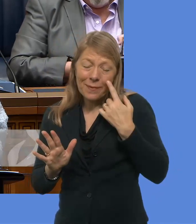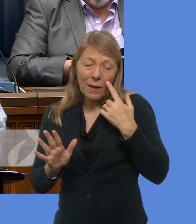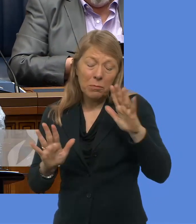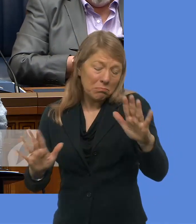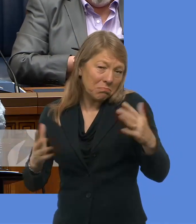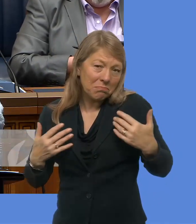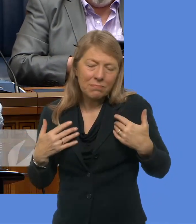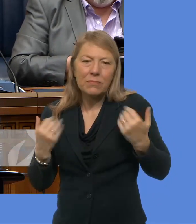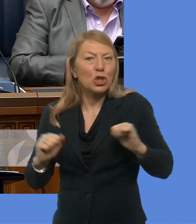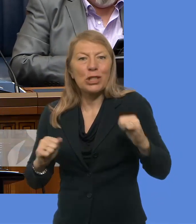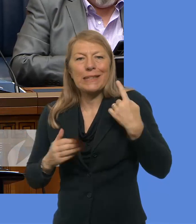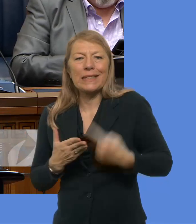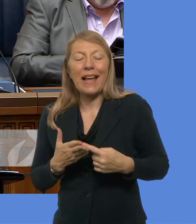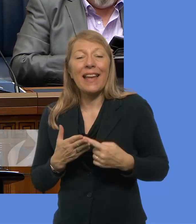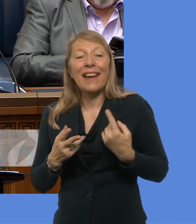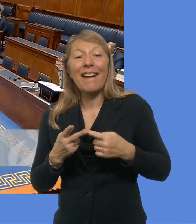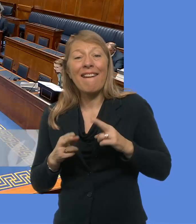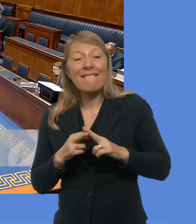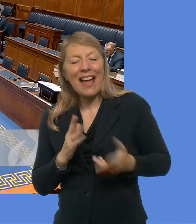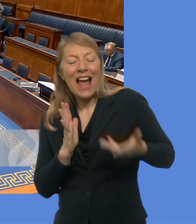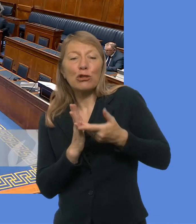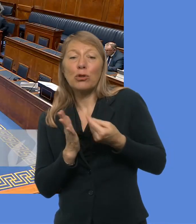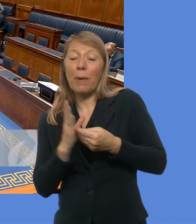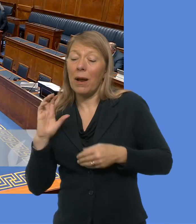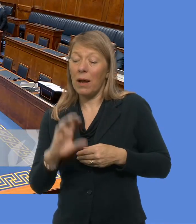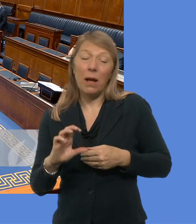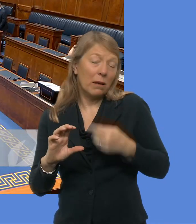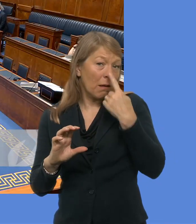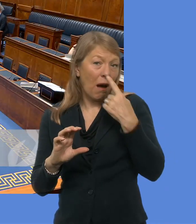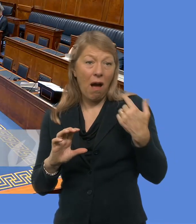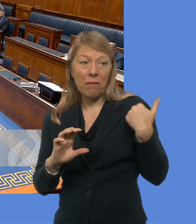considering bids made by any minister in respect of that. I call Owen Tennyson.